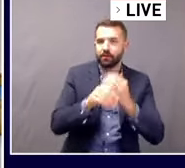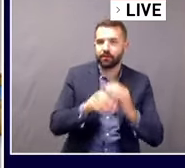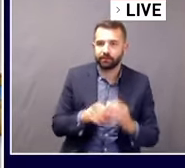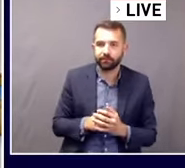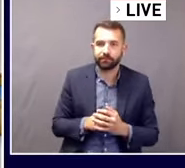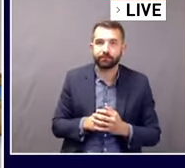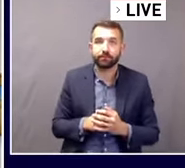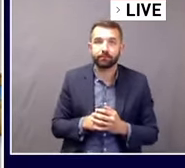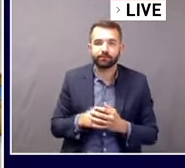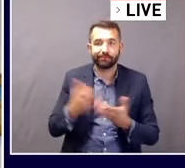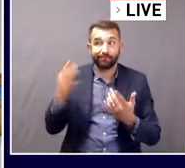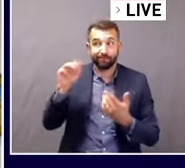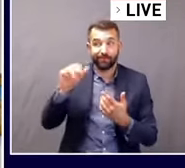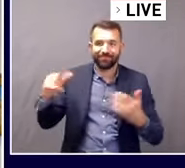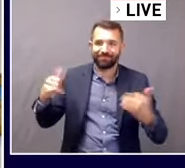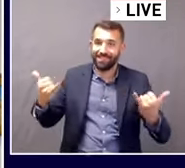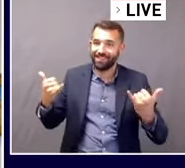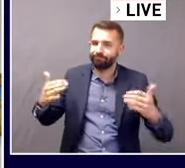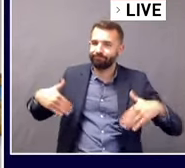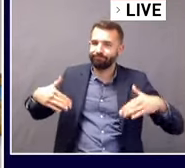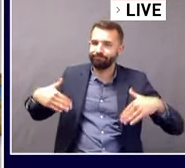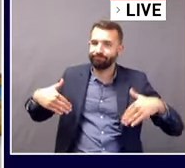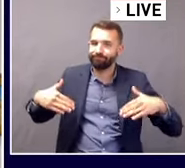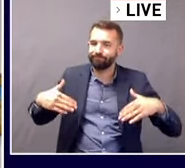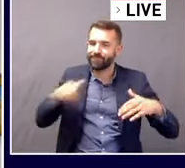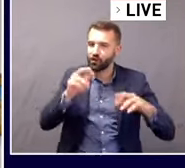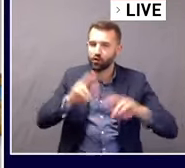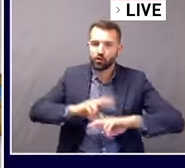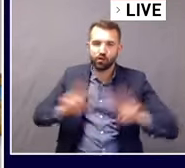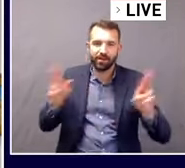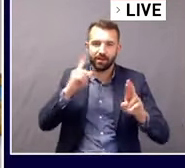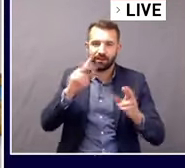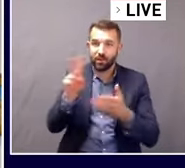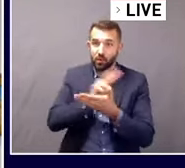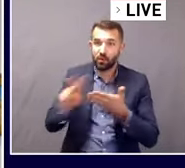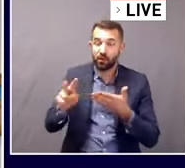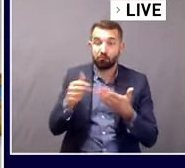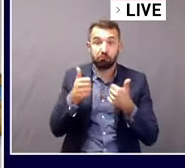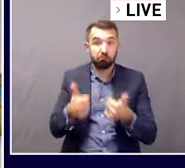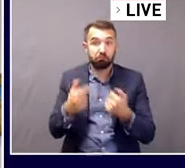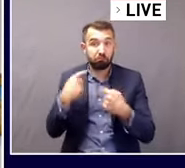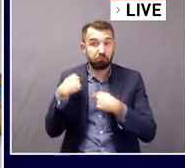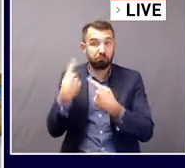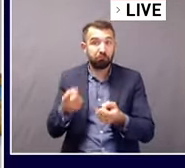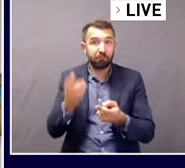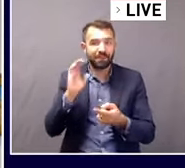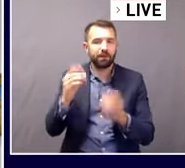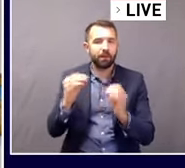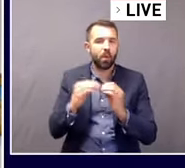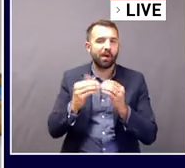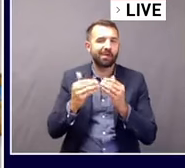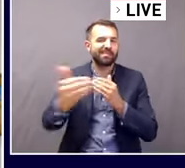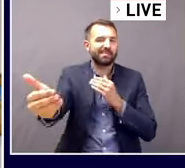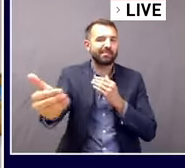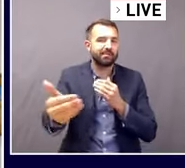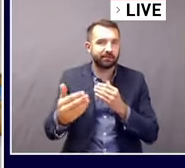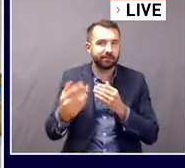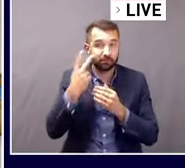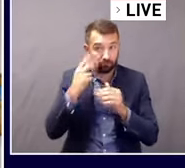think that's the epidemiological question right now. Is the progress that they've made durable, or could it